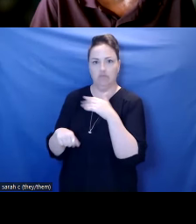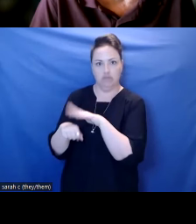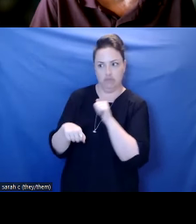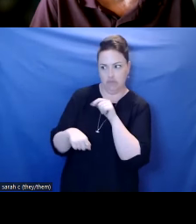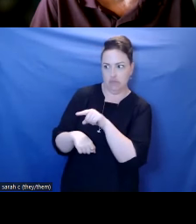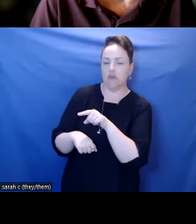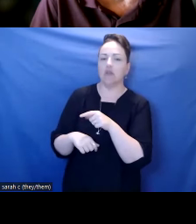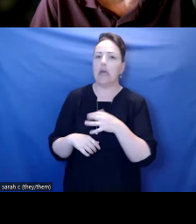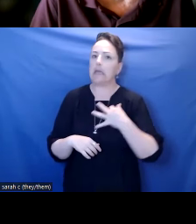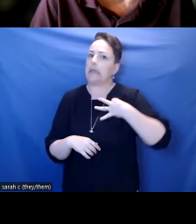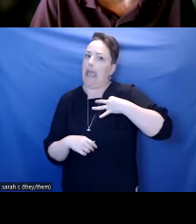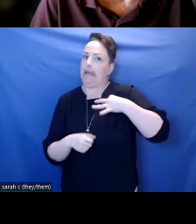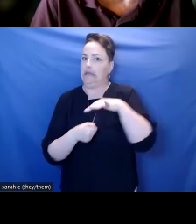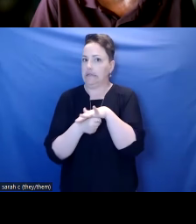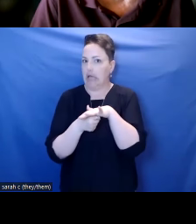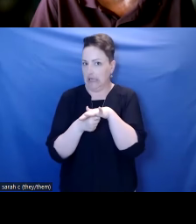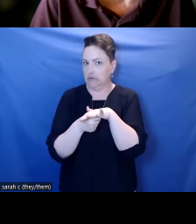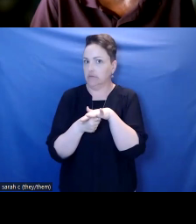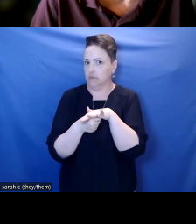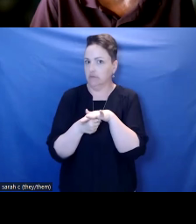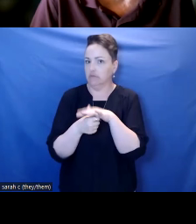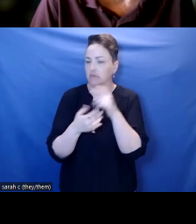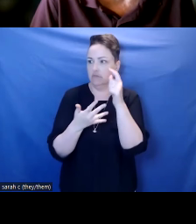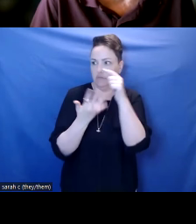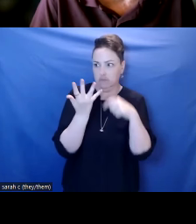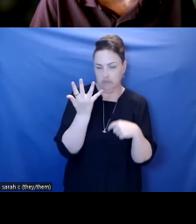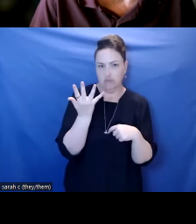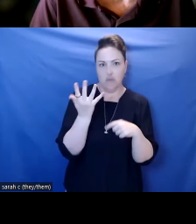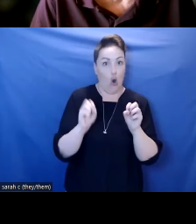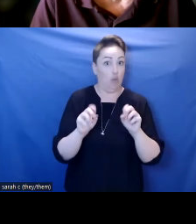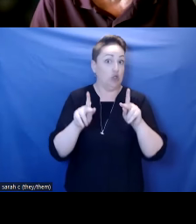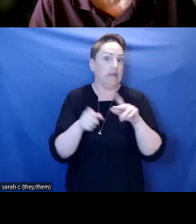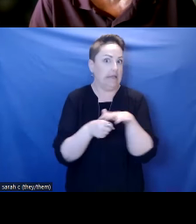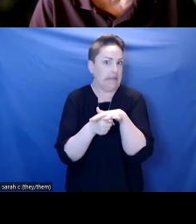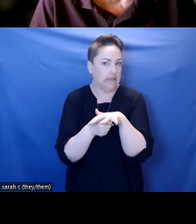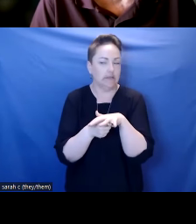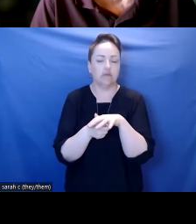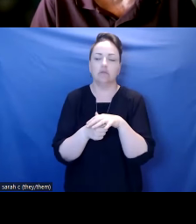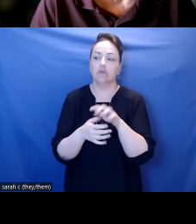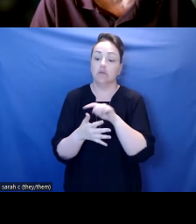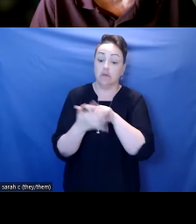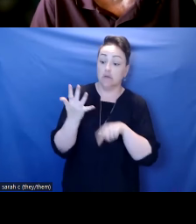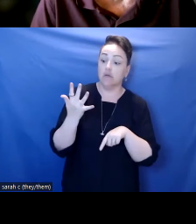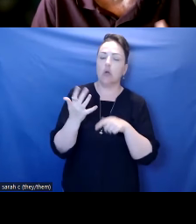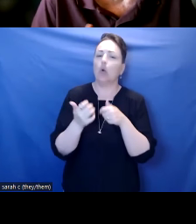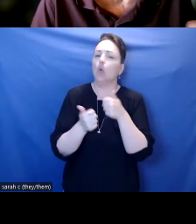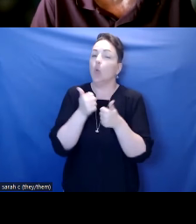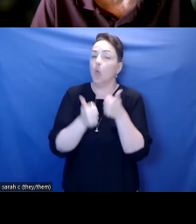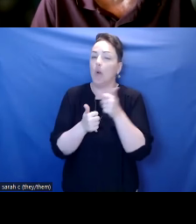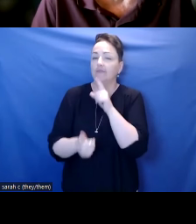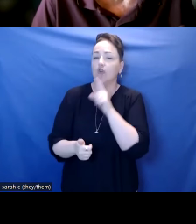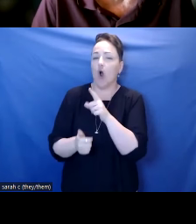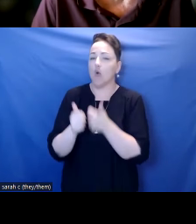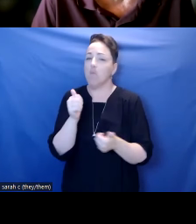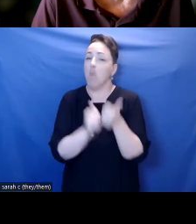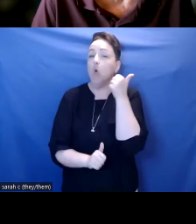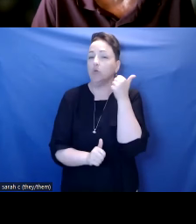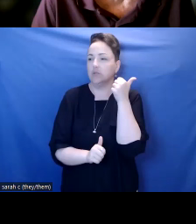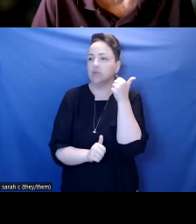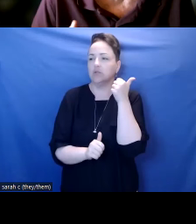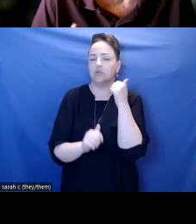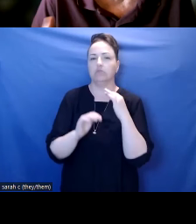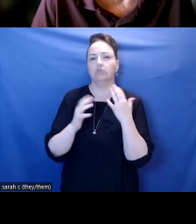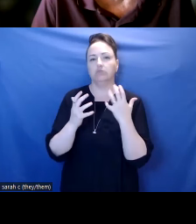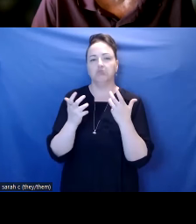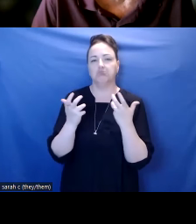sites that are tactical. These are opportunity sites. Which of them are most amenable to turning this, to using that